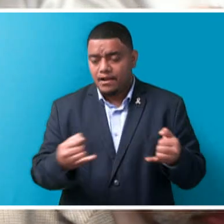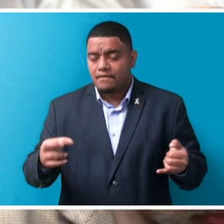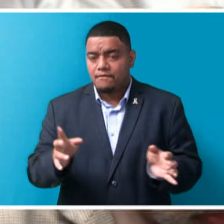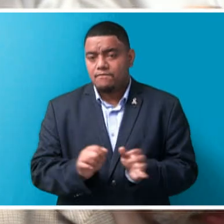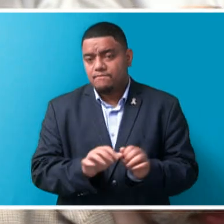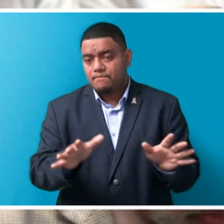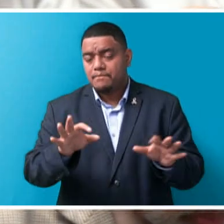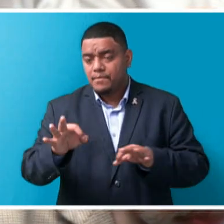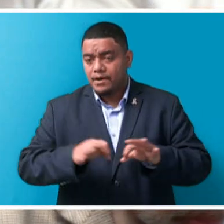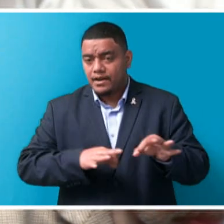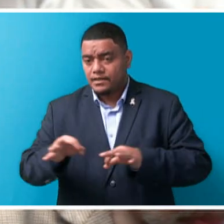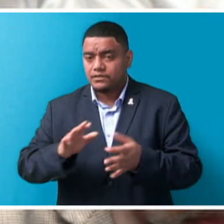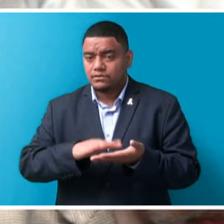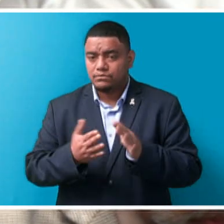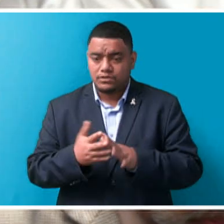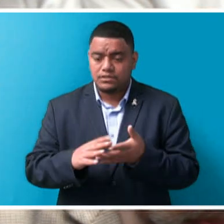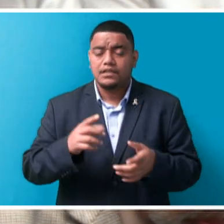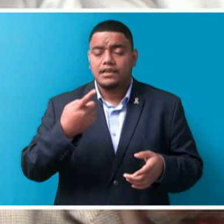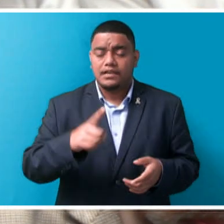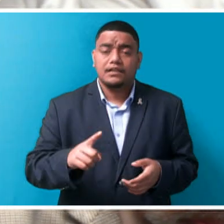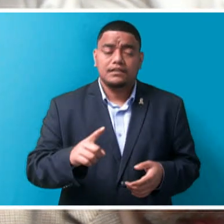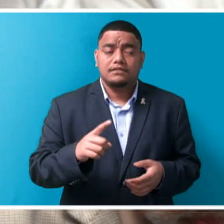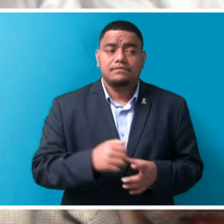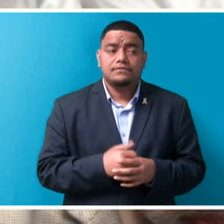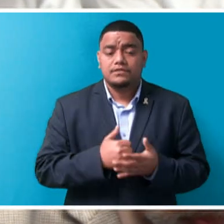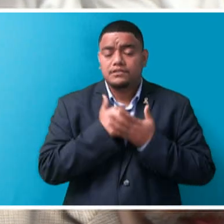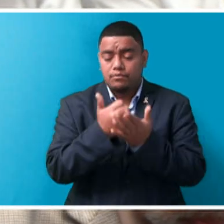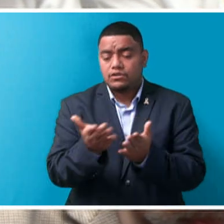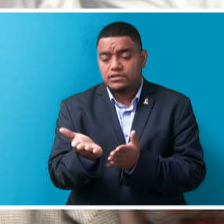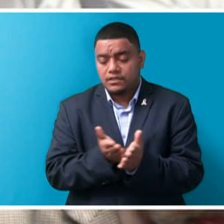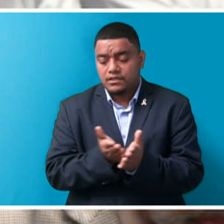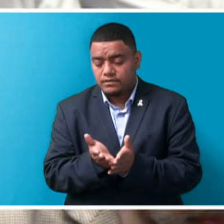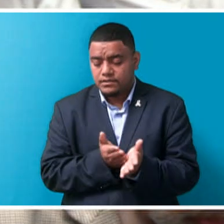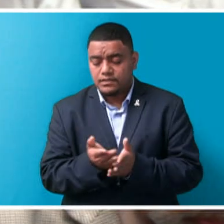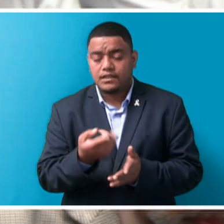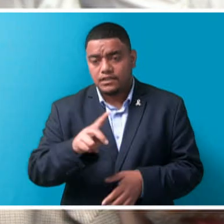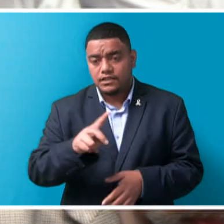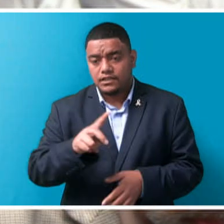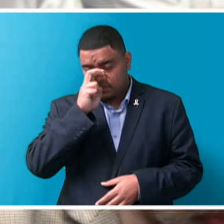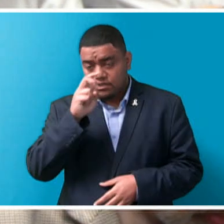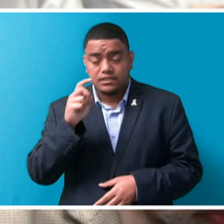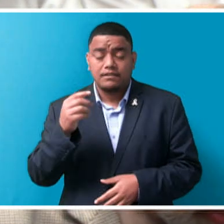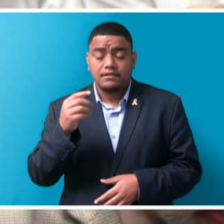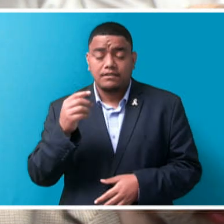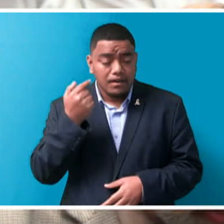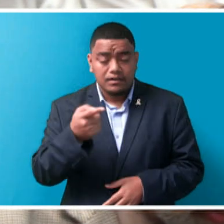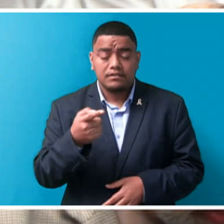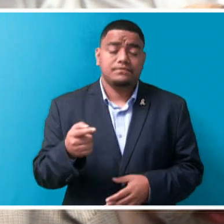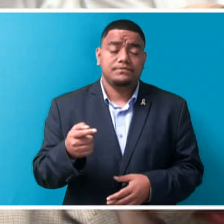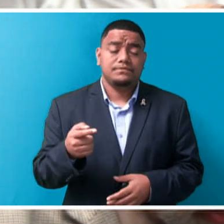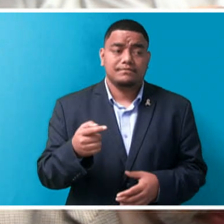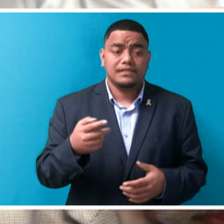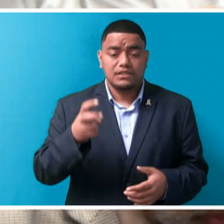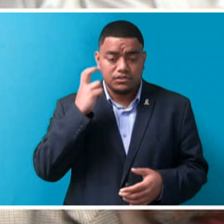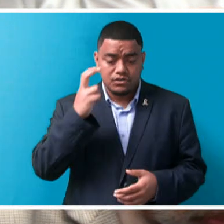plans, community conferencing, and wraparound support services, while strictly defining eligible convenience and their